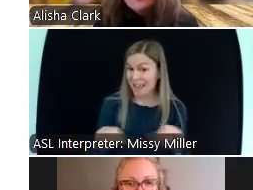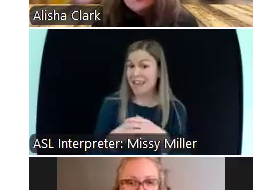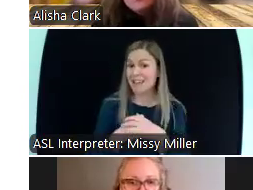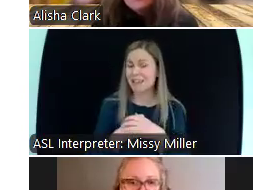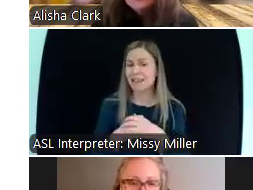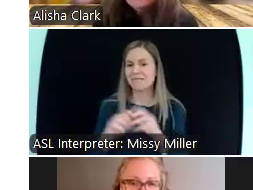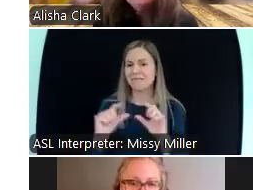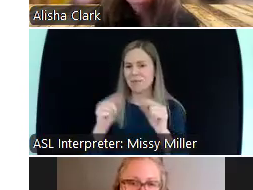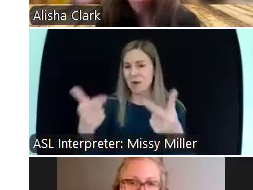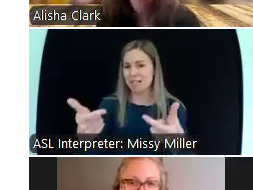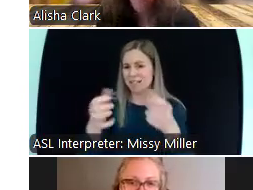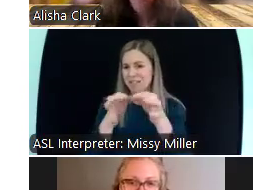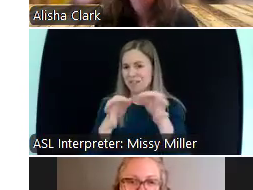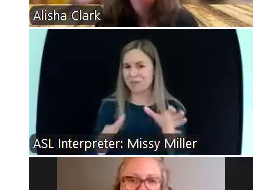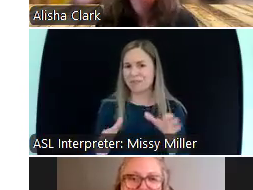So